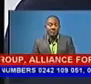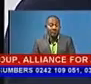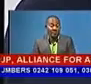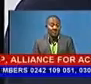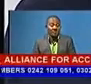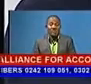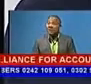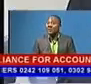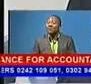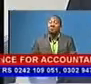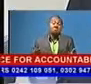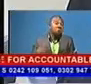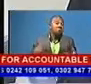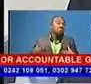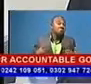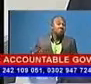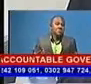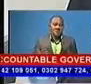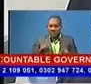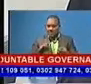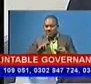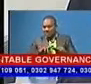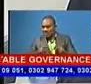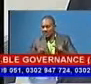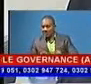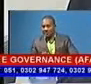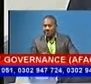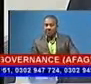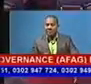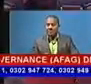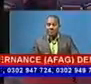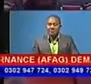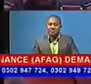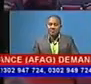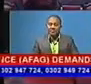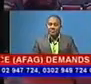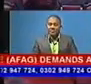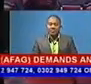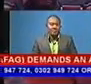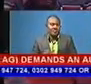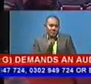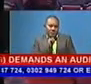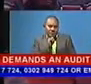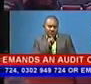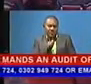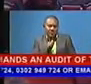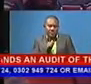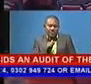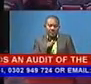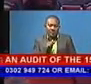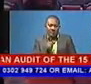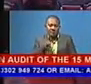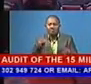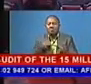response to their numbers were kind of not